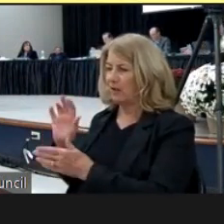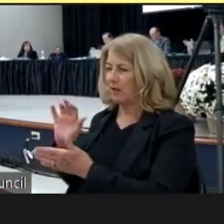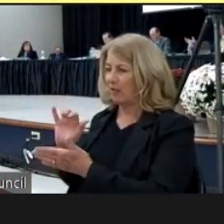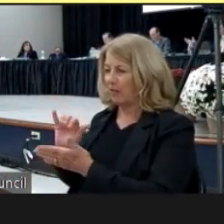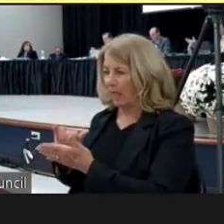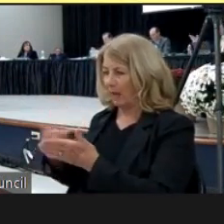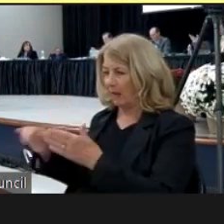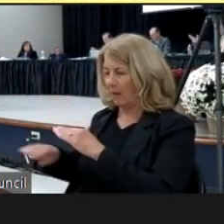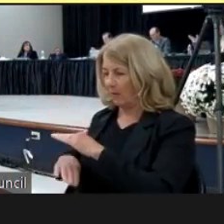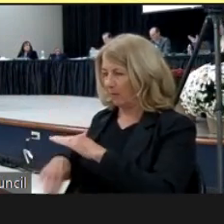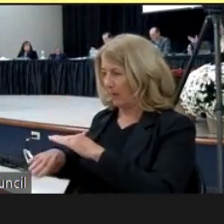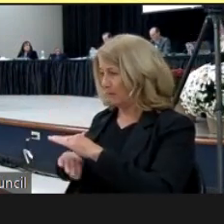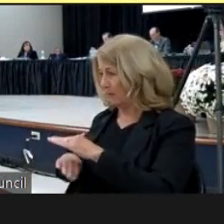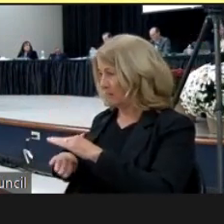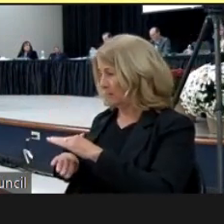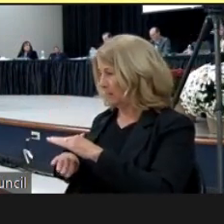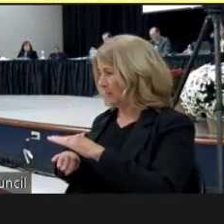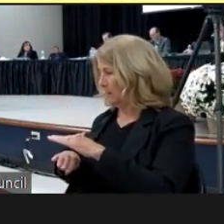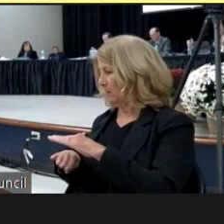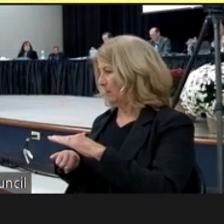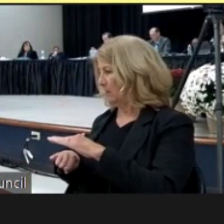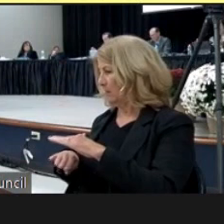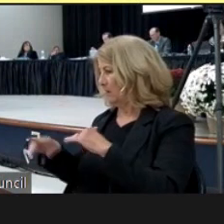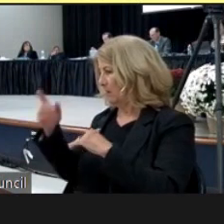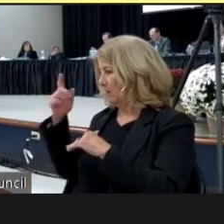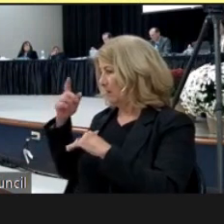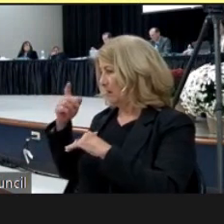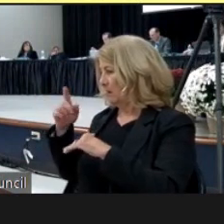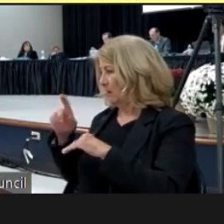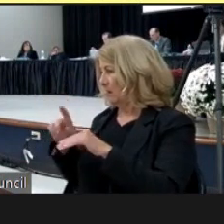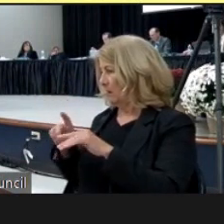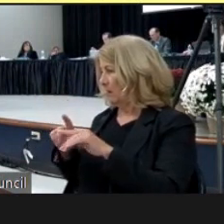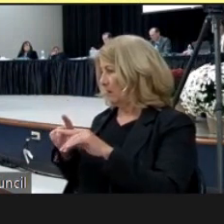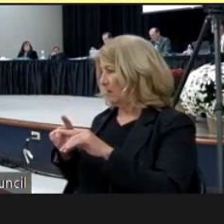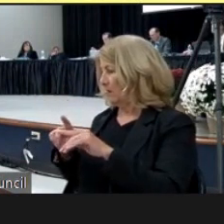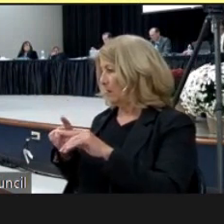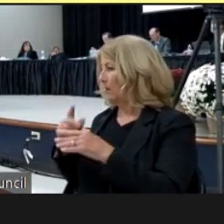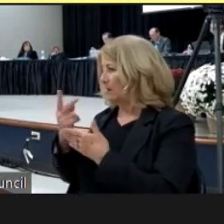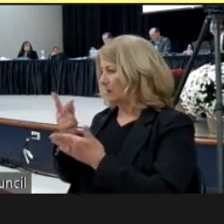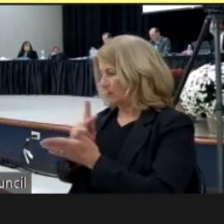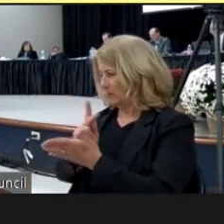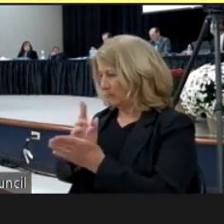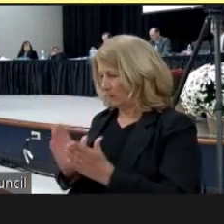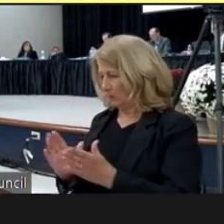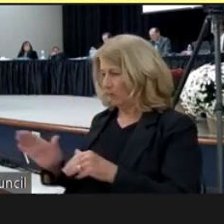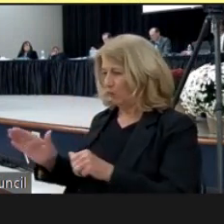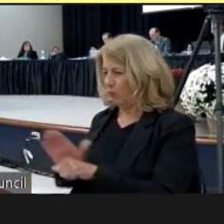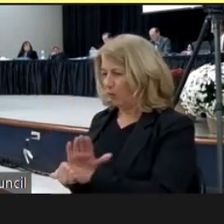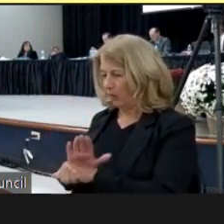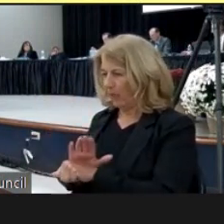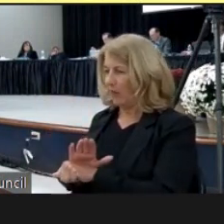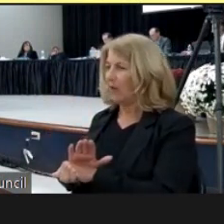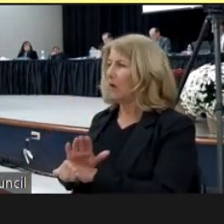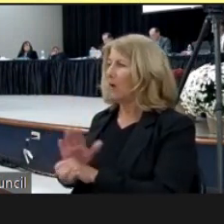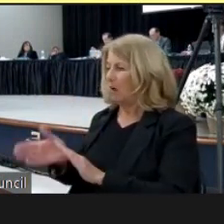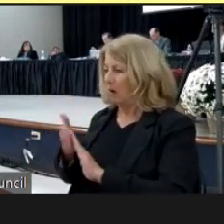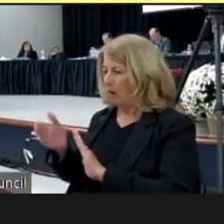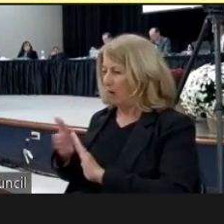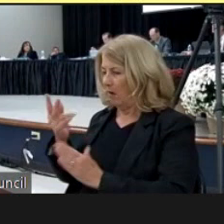we can already do this, right? But for the kitchen and some other little things, full-blown, fully operational kitchen. But if somebody wants to